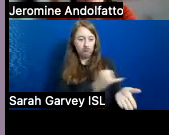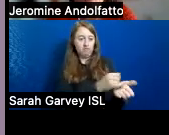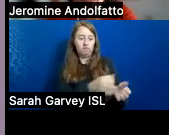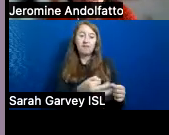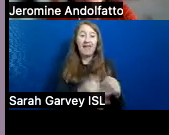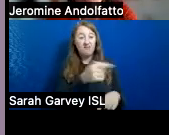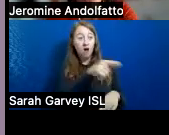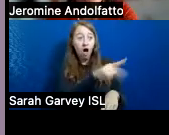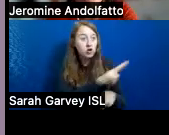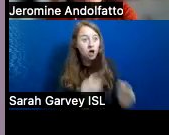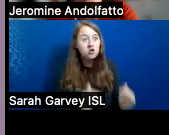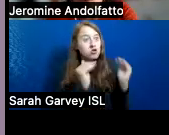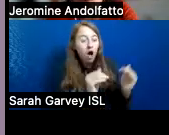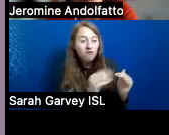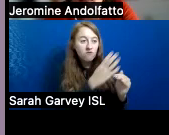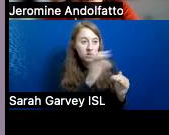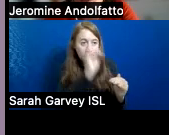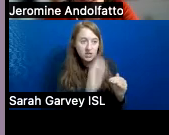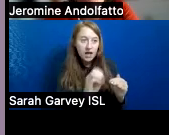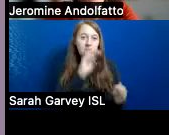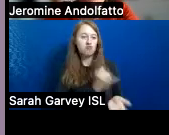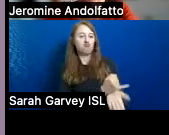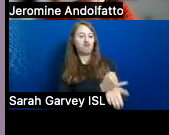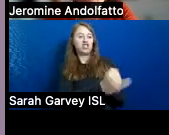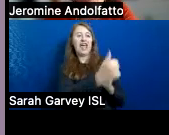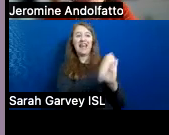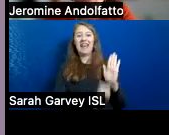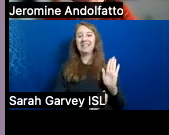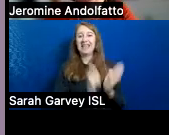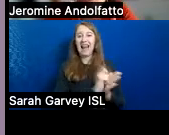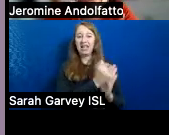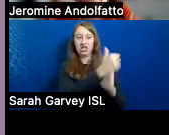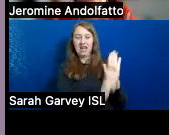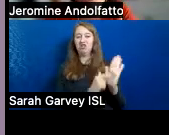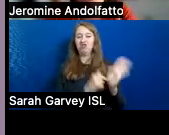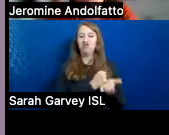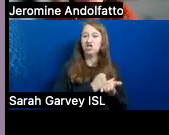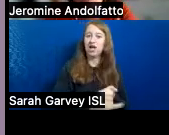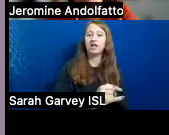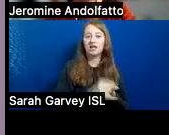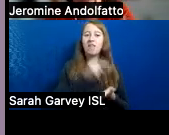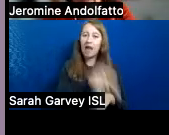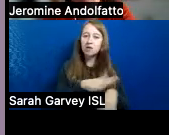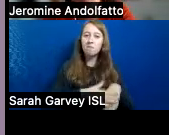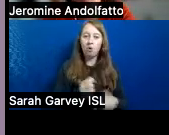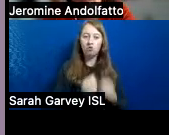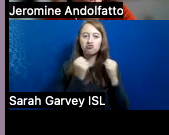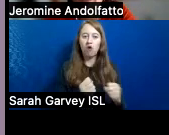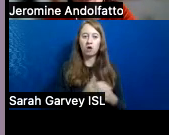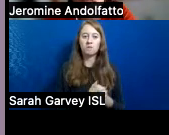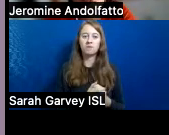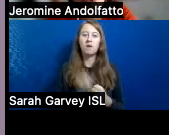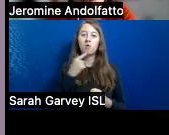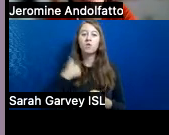instance, in Greece. There are also sometimes not sanctions, but incentives, like financial incentives. So Croatia, for instance,